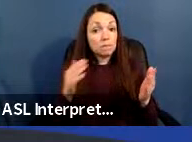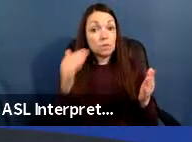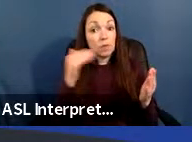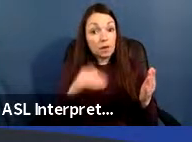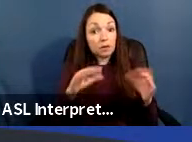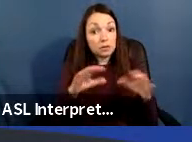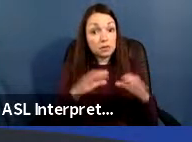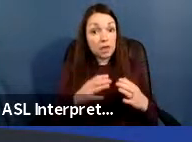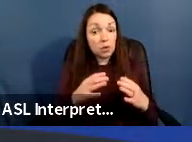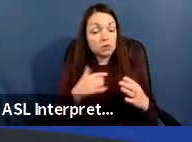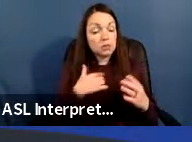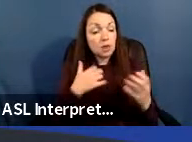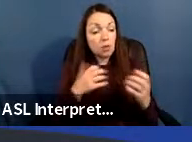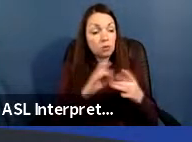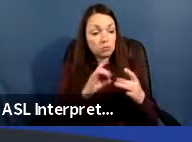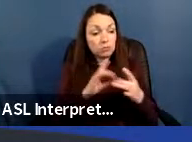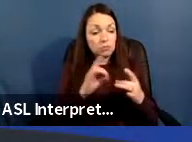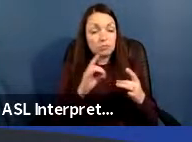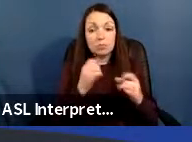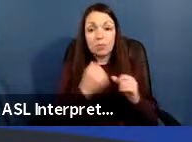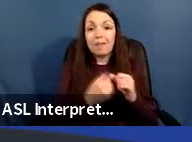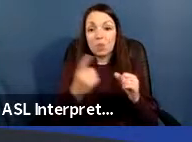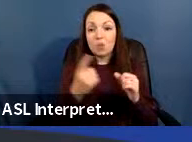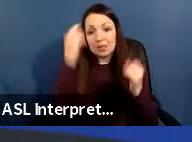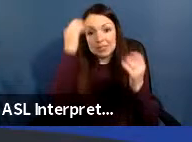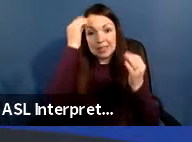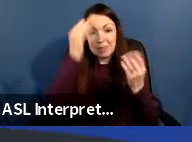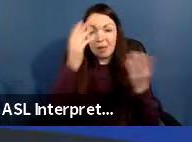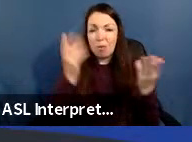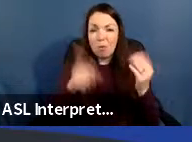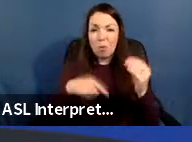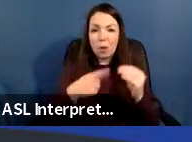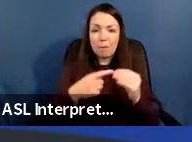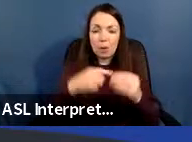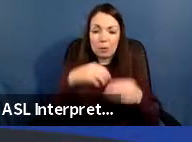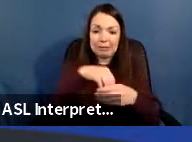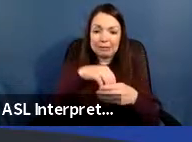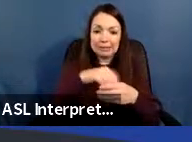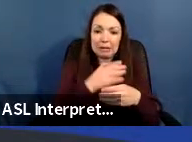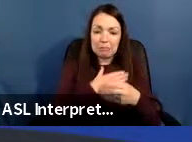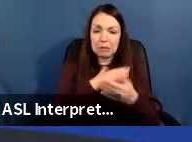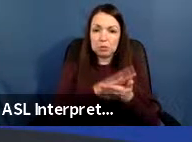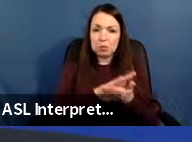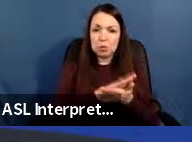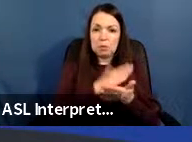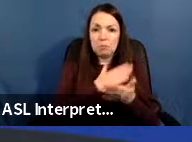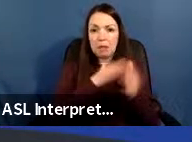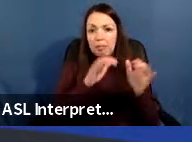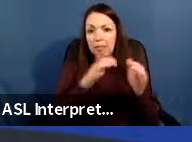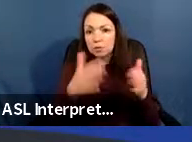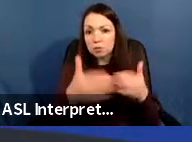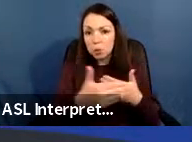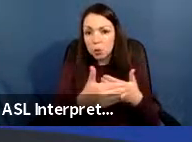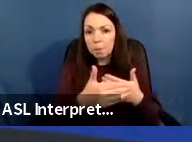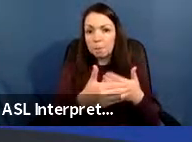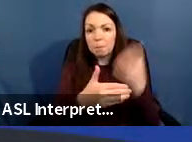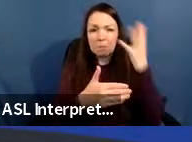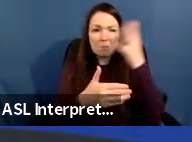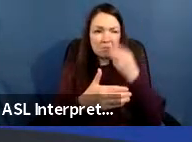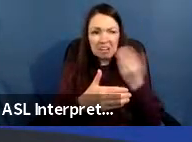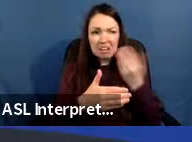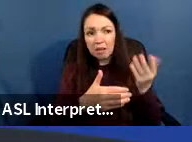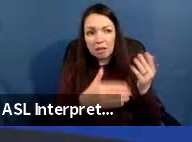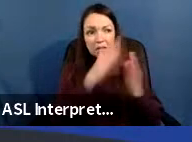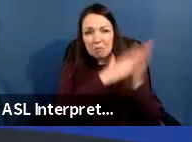address something that I'm sure is on everyone's mind. What about the inside of my school, my classroom, or my